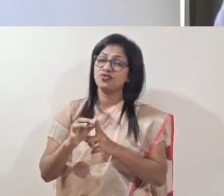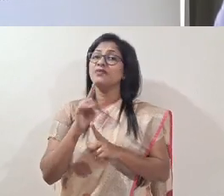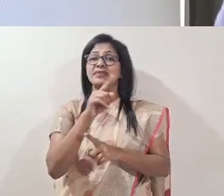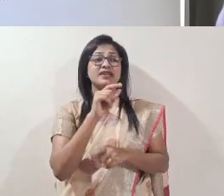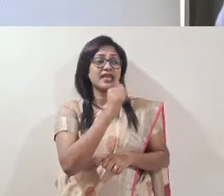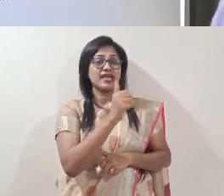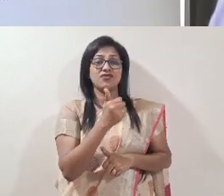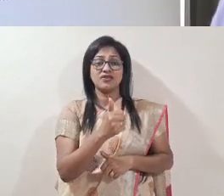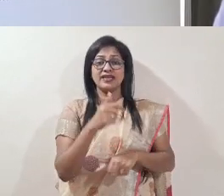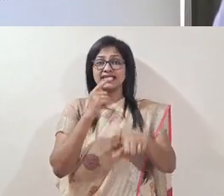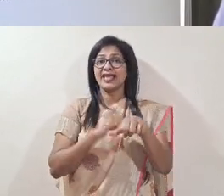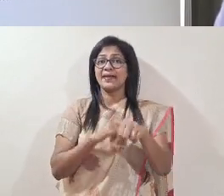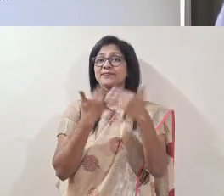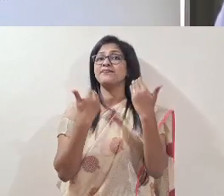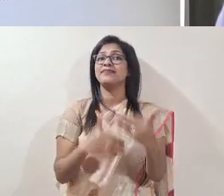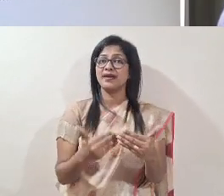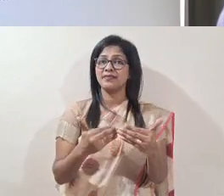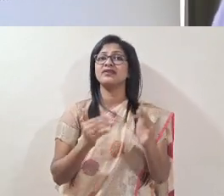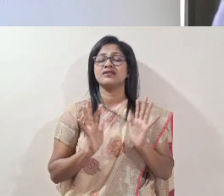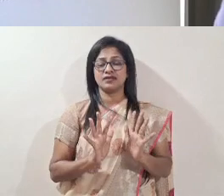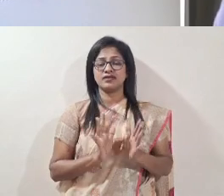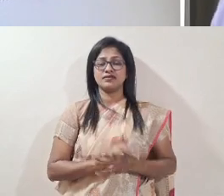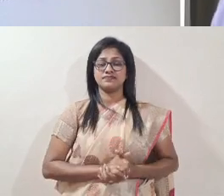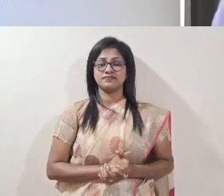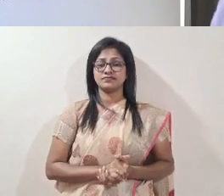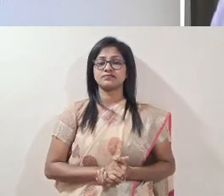say you cannot do that. Time is limited.